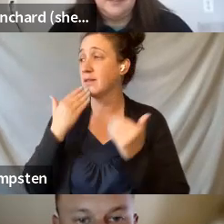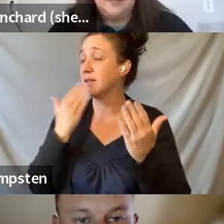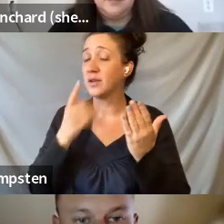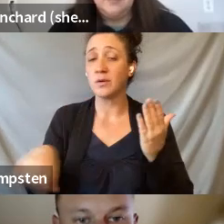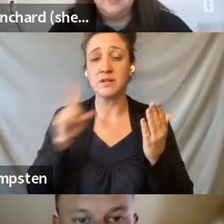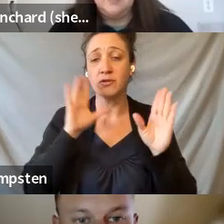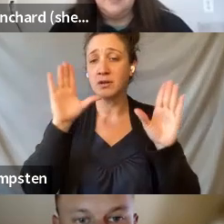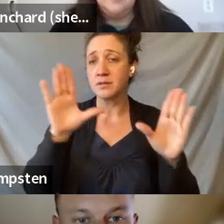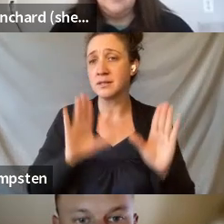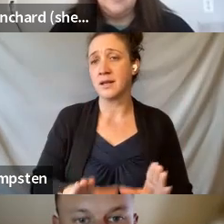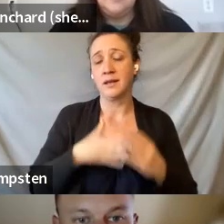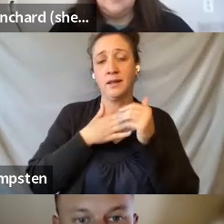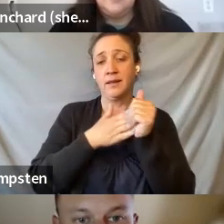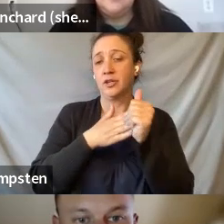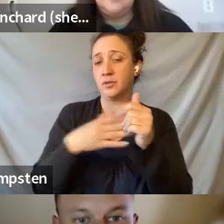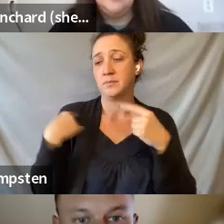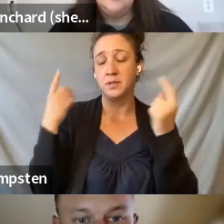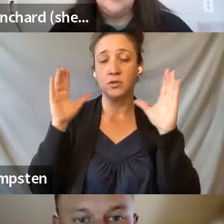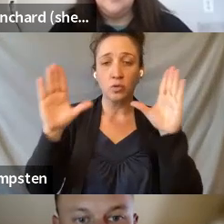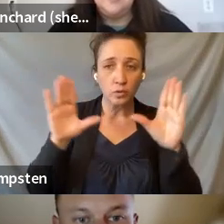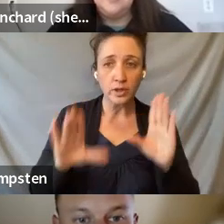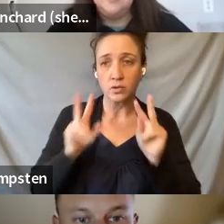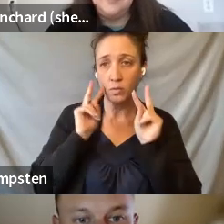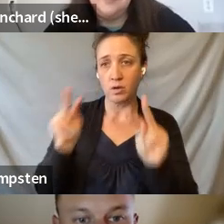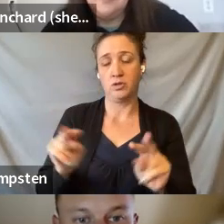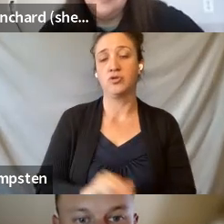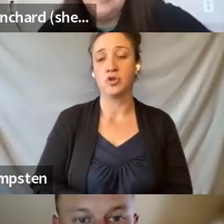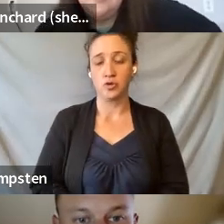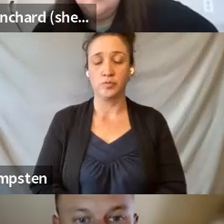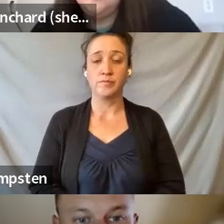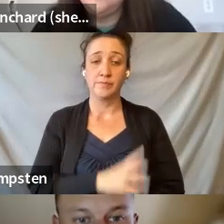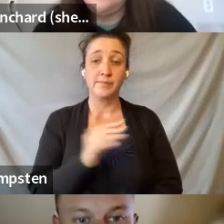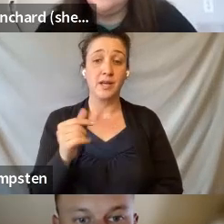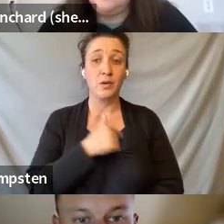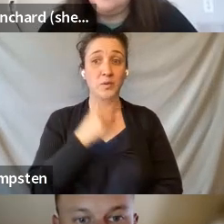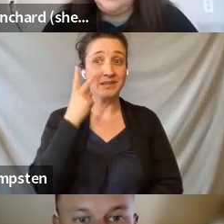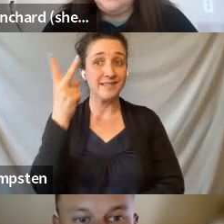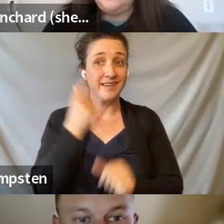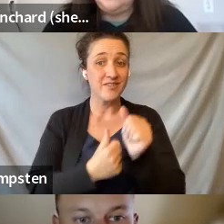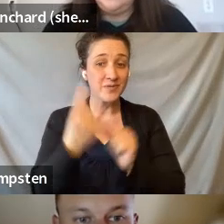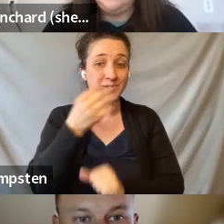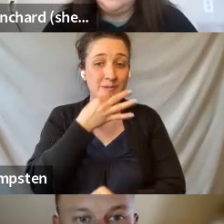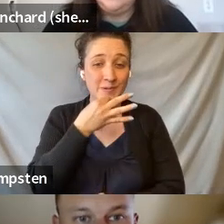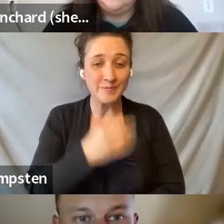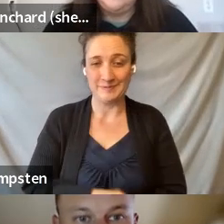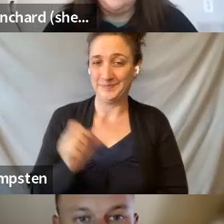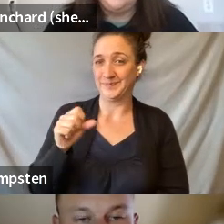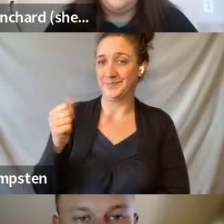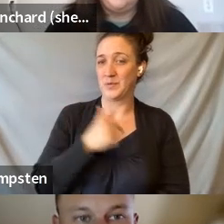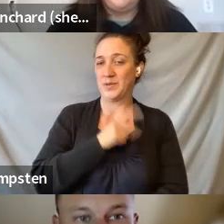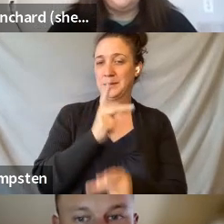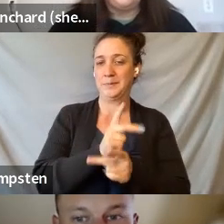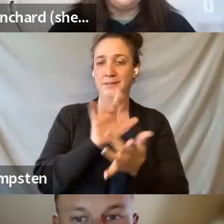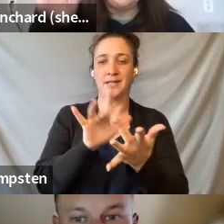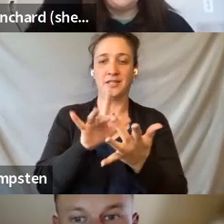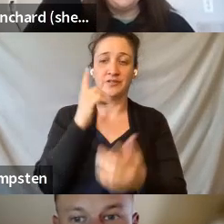outstanding leadership. It's been so great to watch. And we'll see everybody soon. Yeah, and we'll stay in touch for